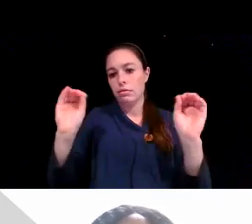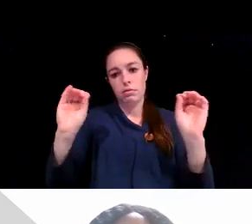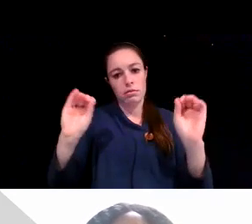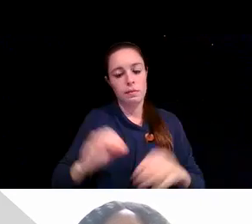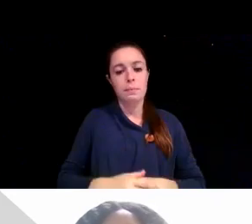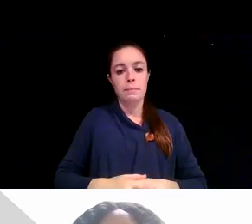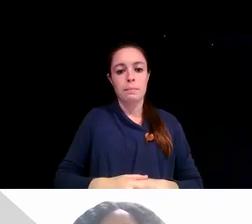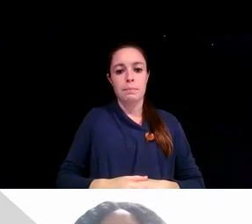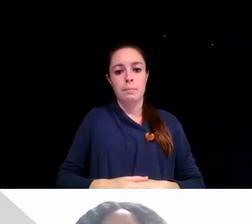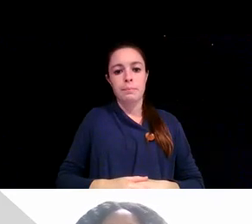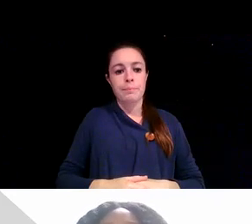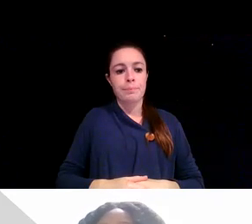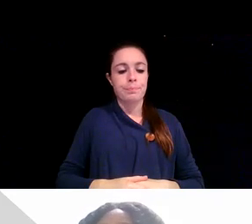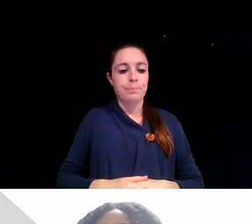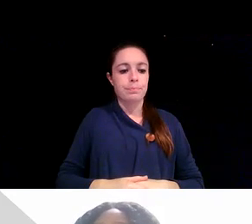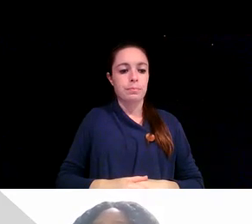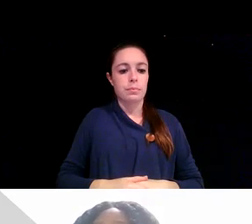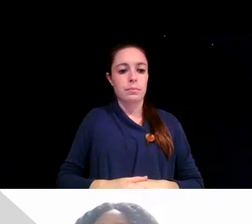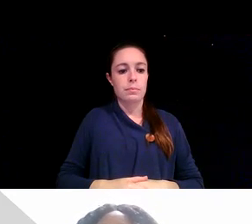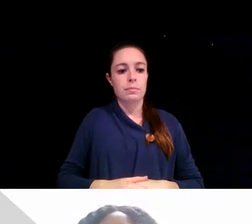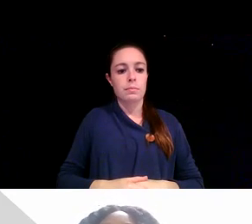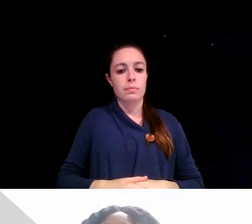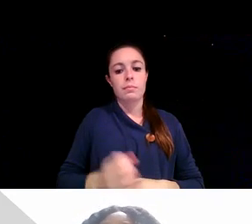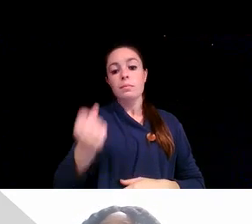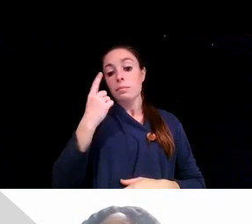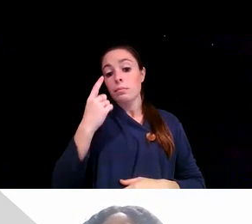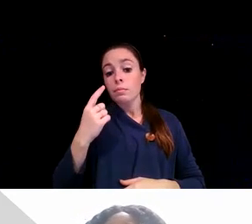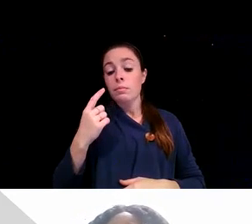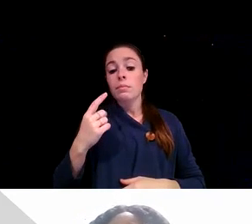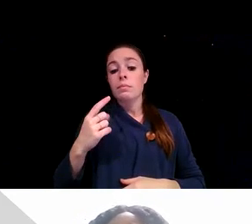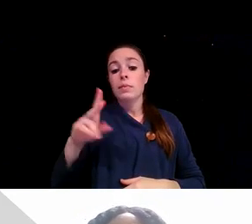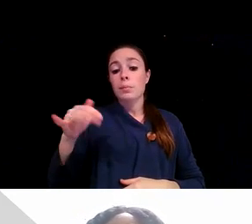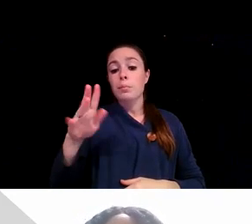And for clearer understanding, premium is